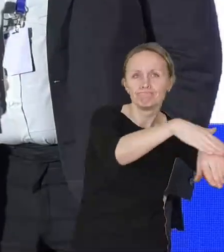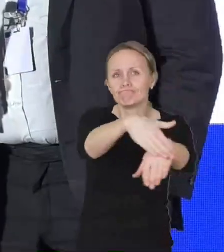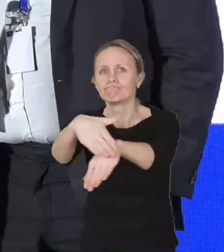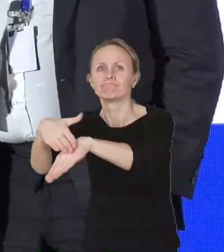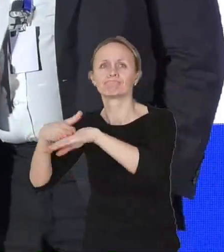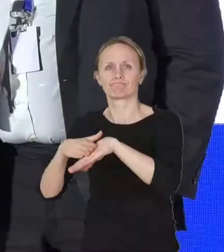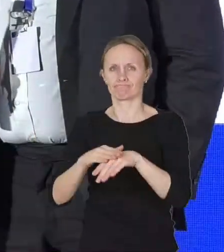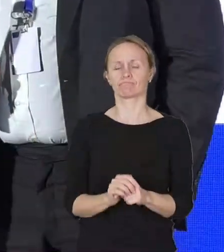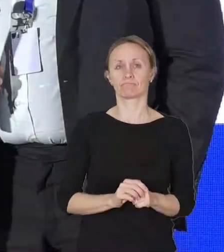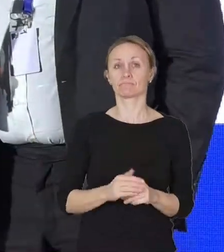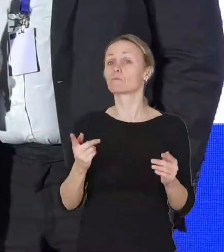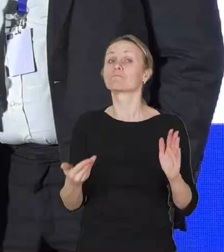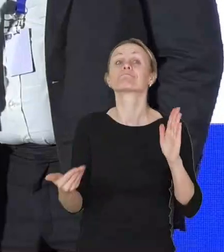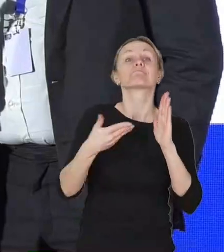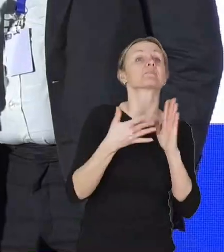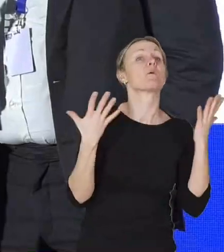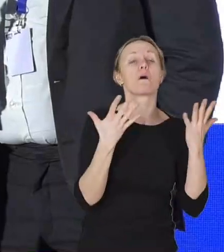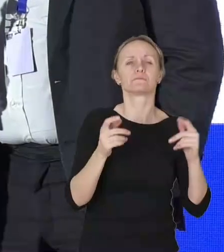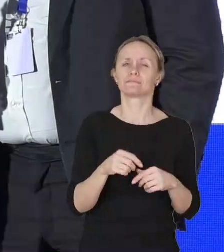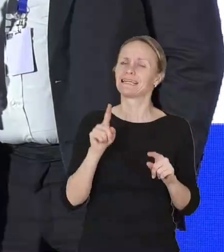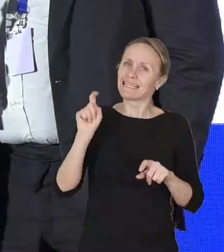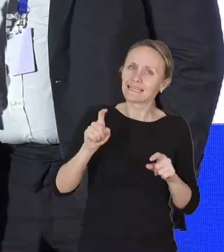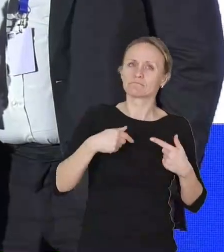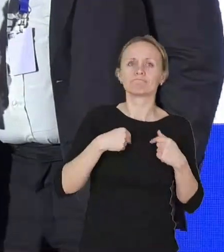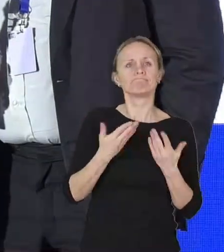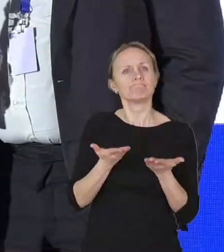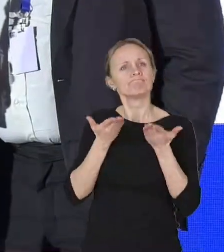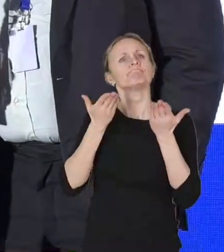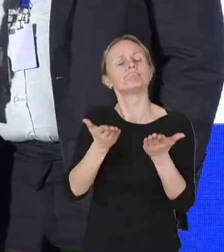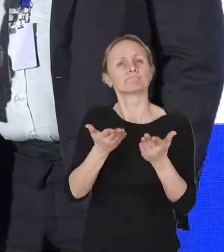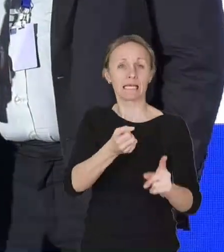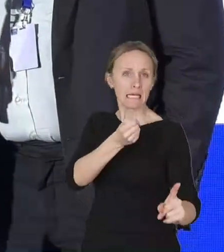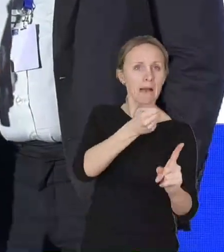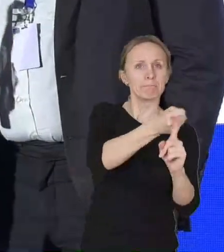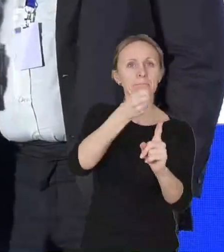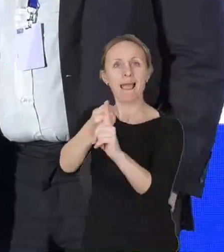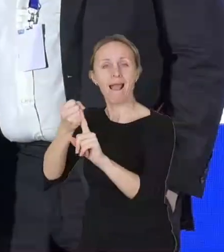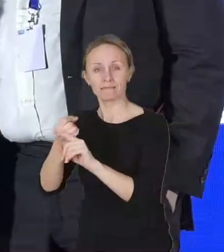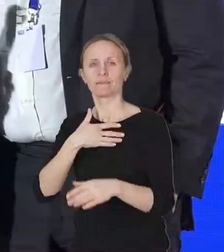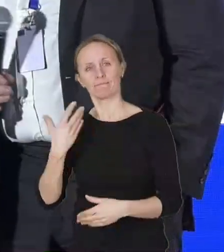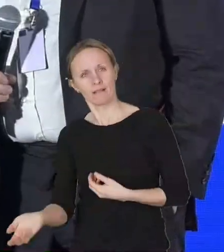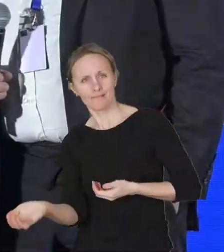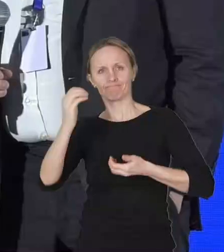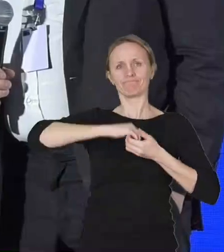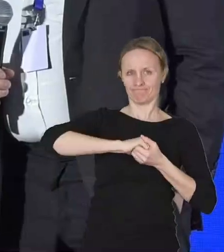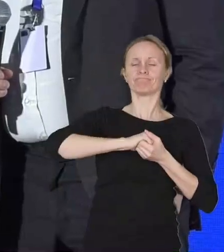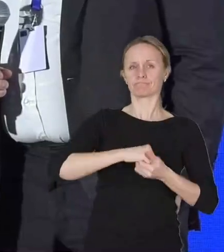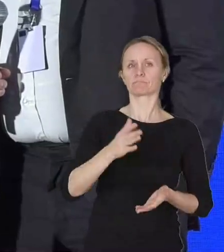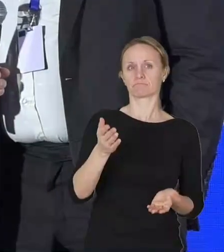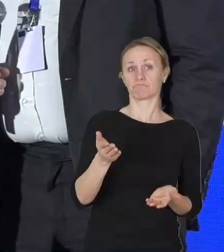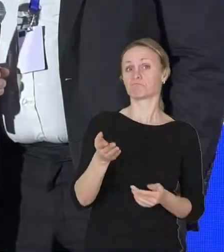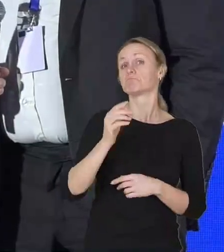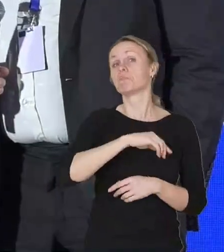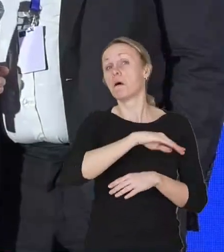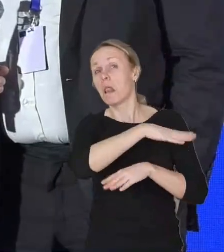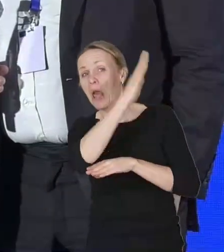to give a spark to the whole discussion in the panel. So if you allow, in this beautiful picture, I